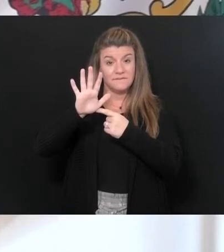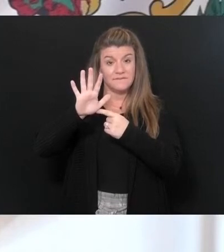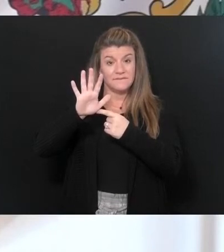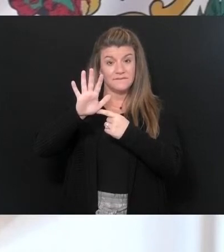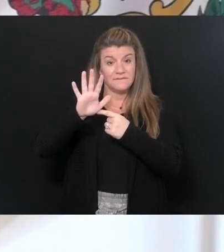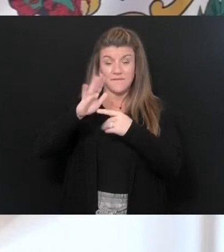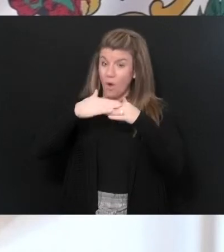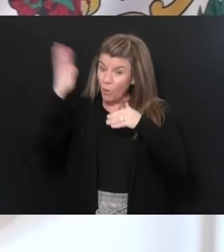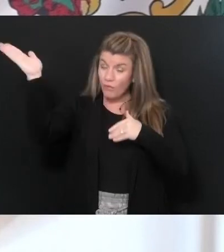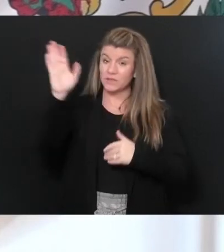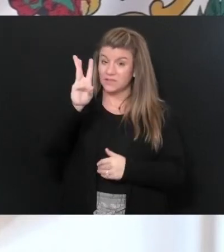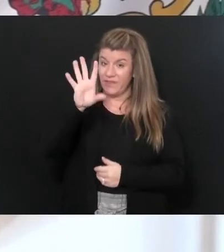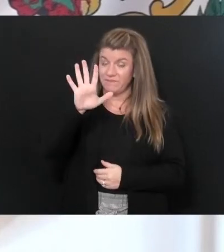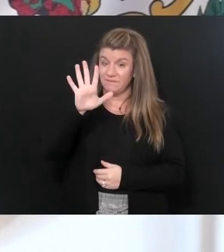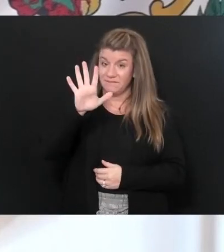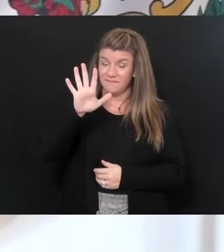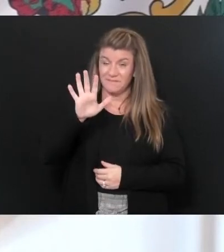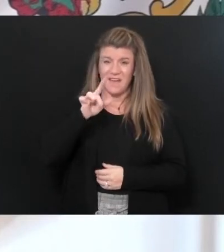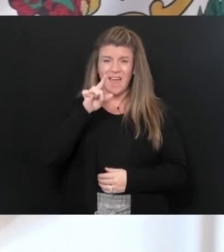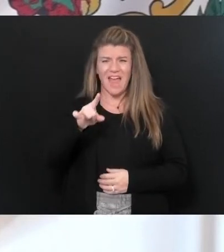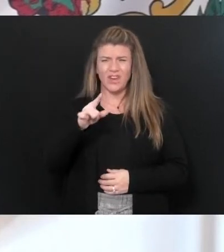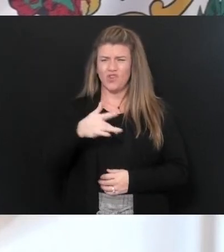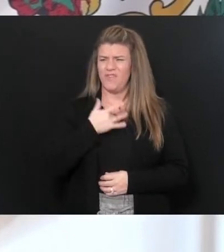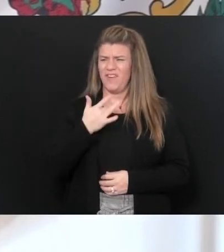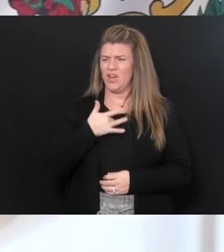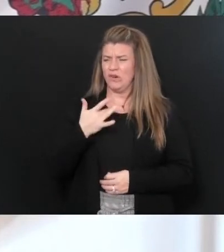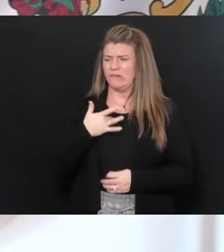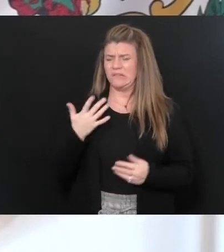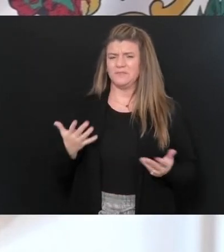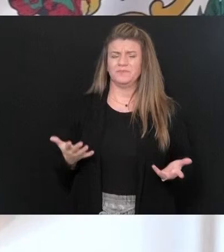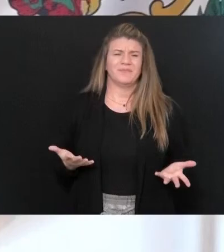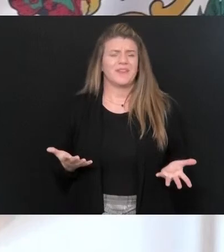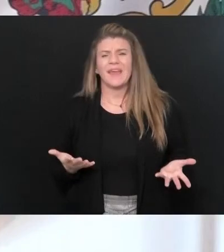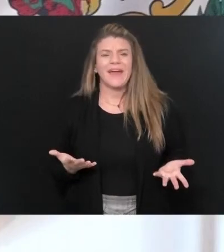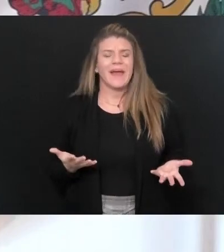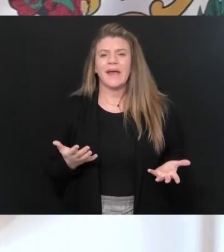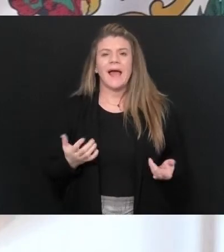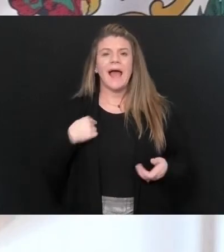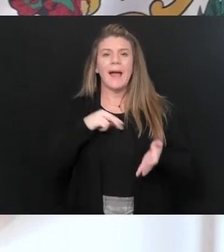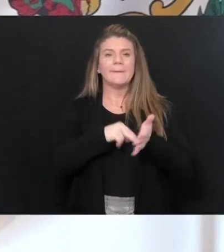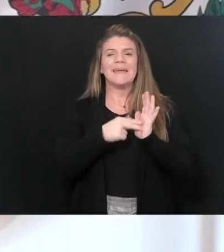or older, and you get what